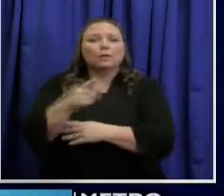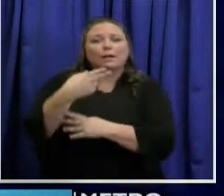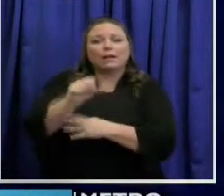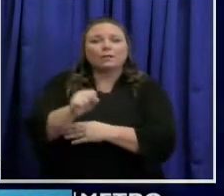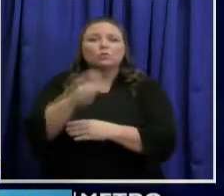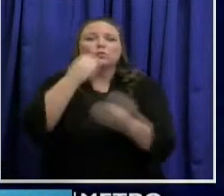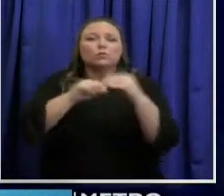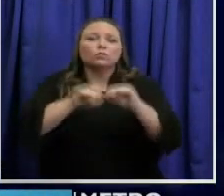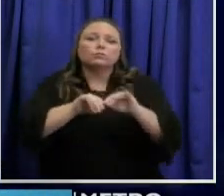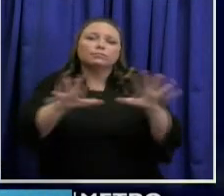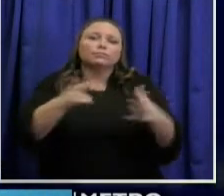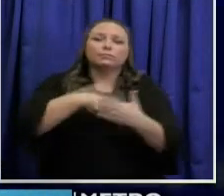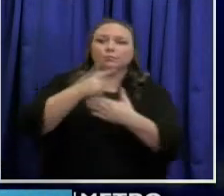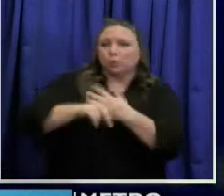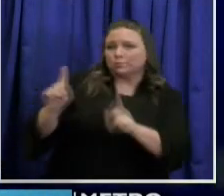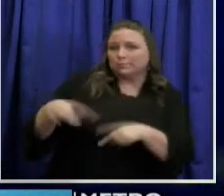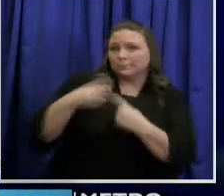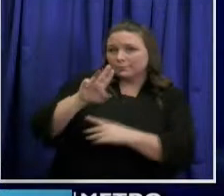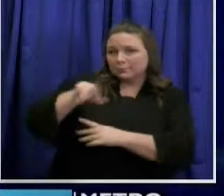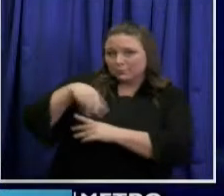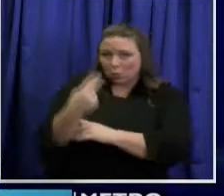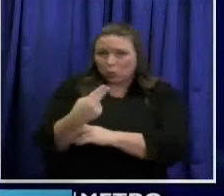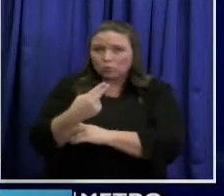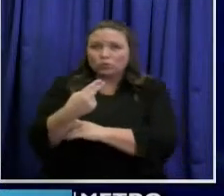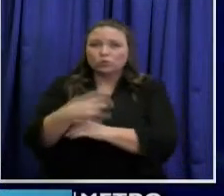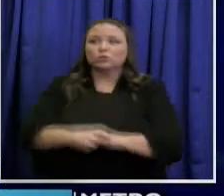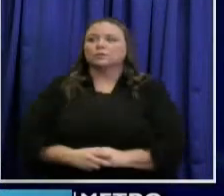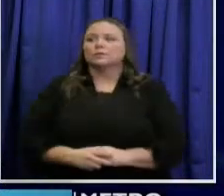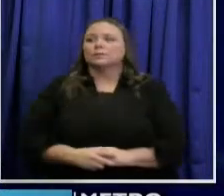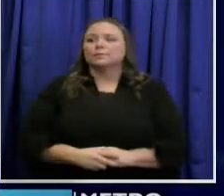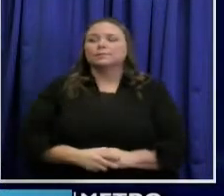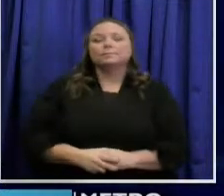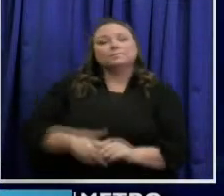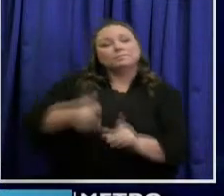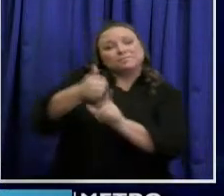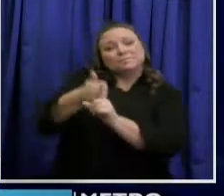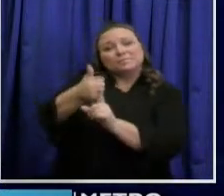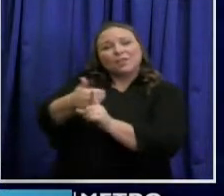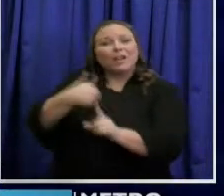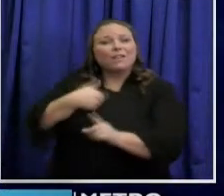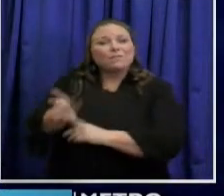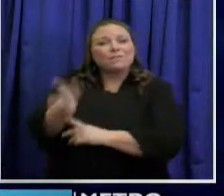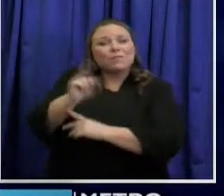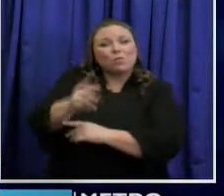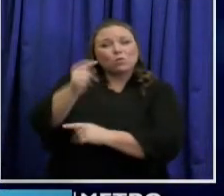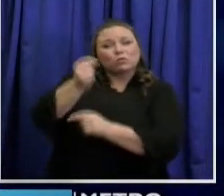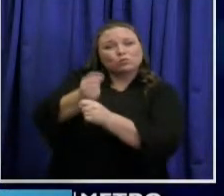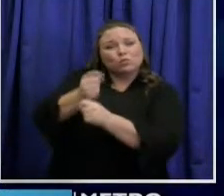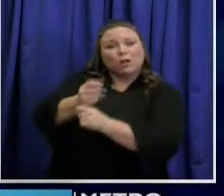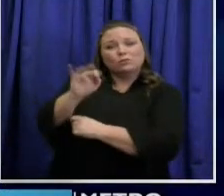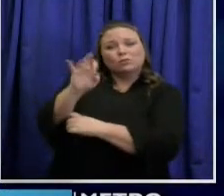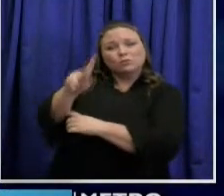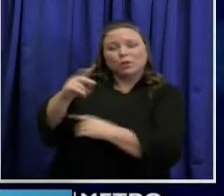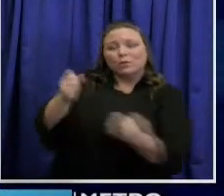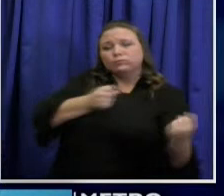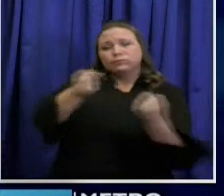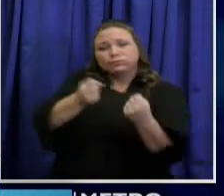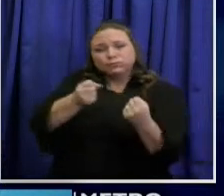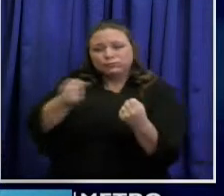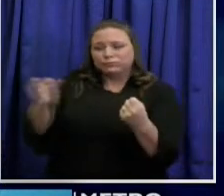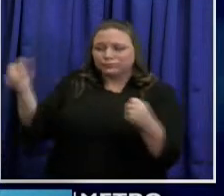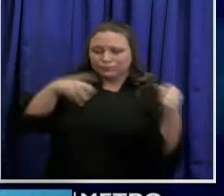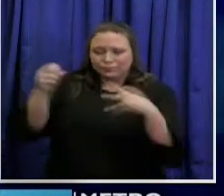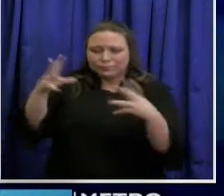distribution program since March, when the program began. She brings her own pickup truck each week to help deliver food to nearby